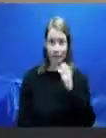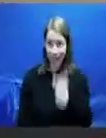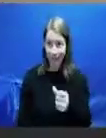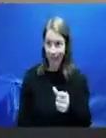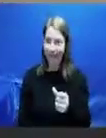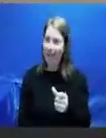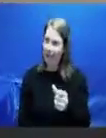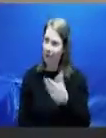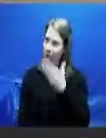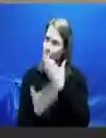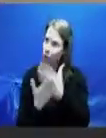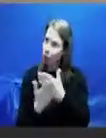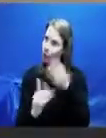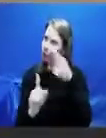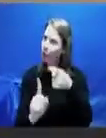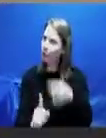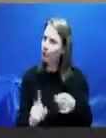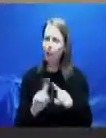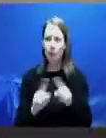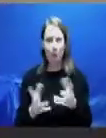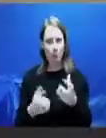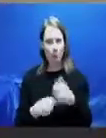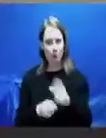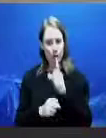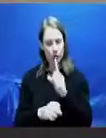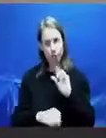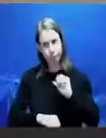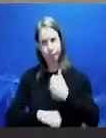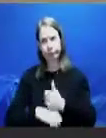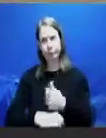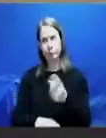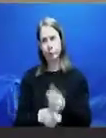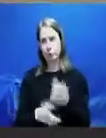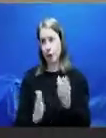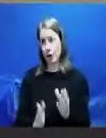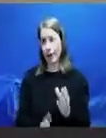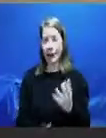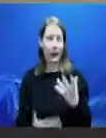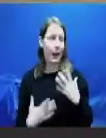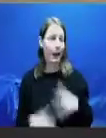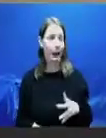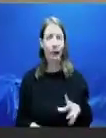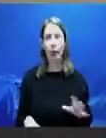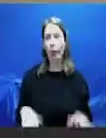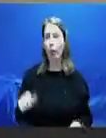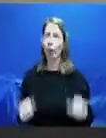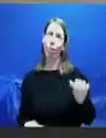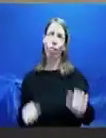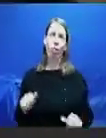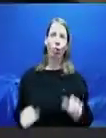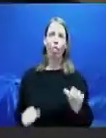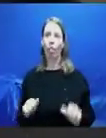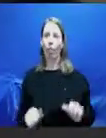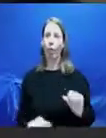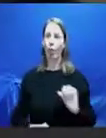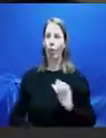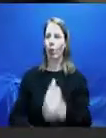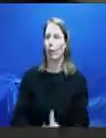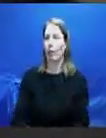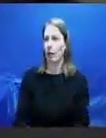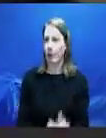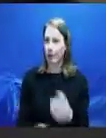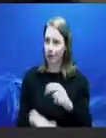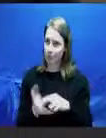we do it right? Because when you implement something halfway, it's not going to go. Sentiments like these are being heard by Common